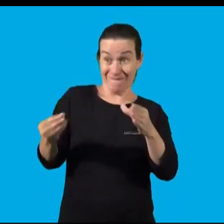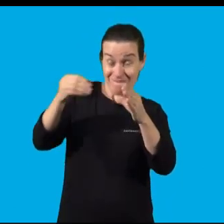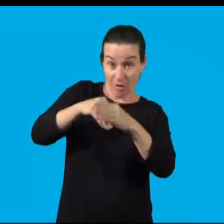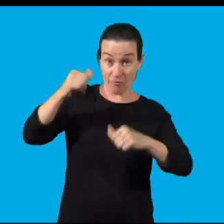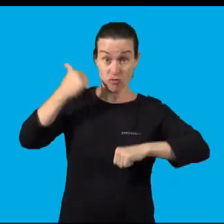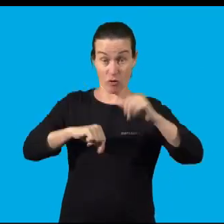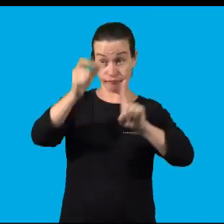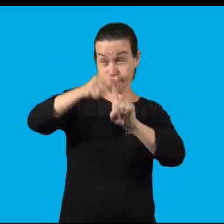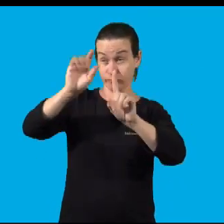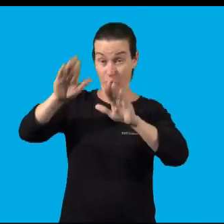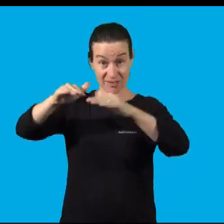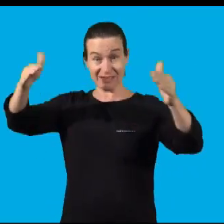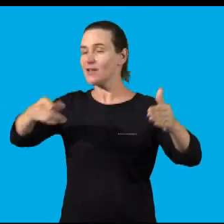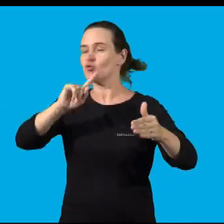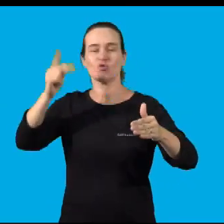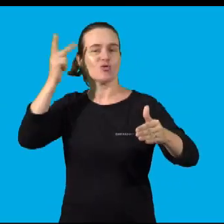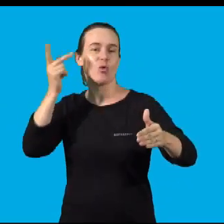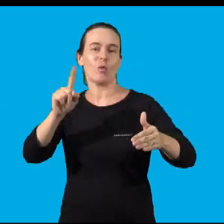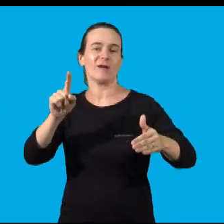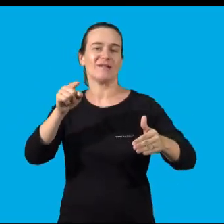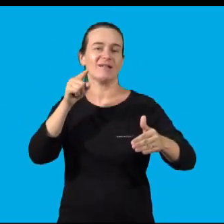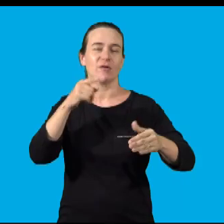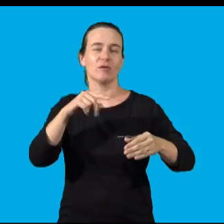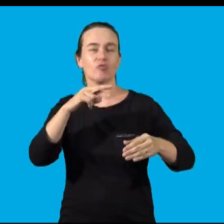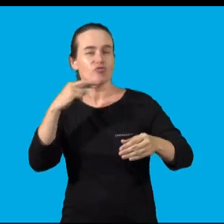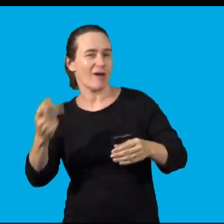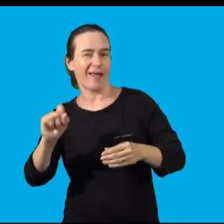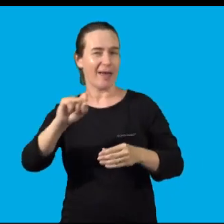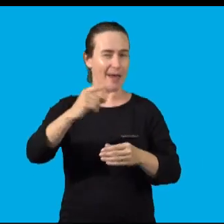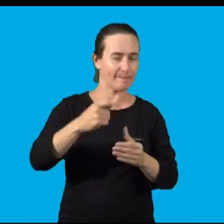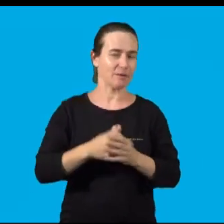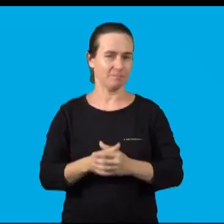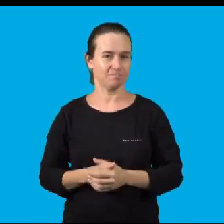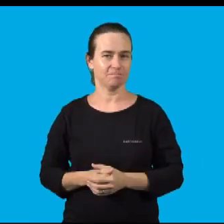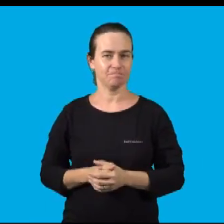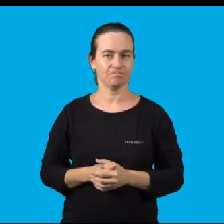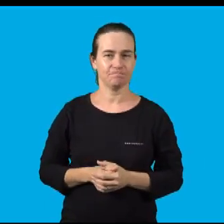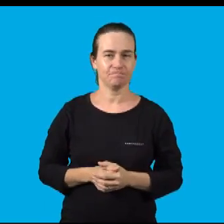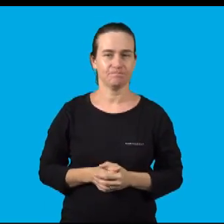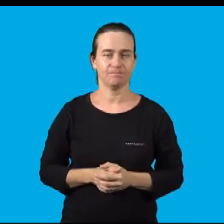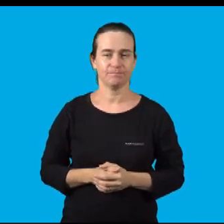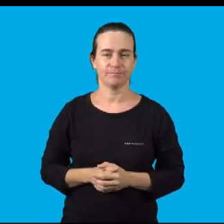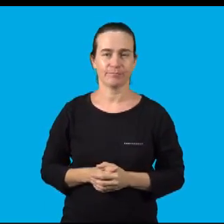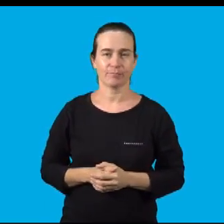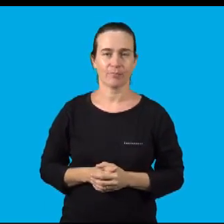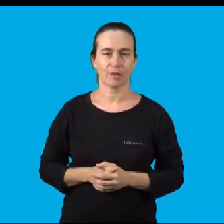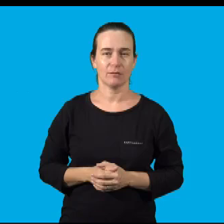are unaware of the original intention and double meaning of the speaker's dialogue.